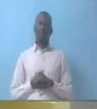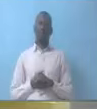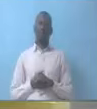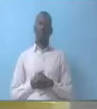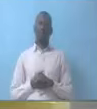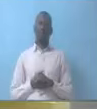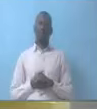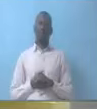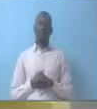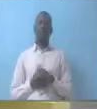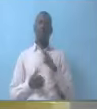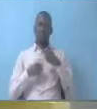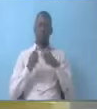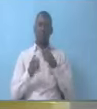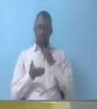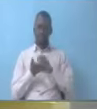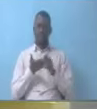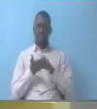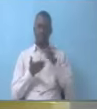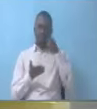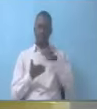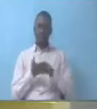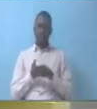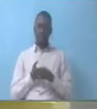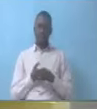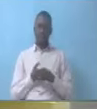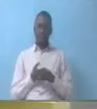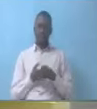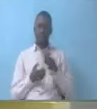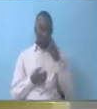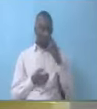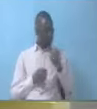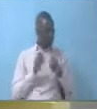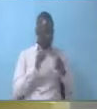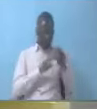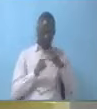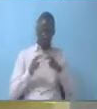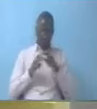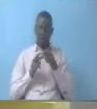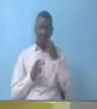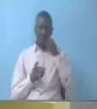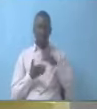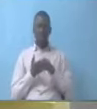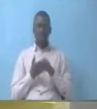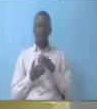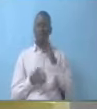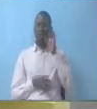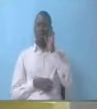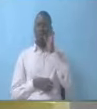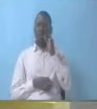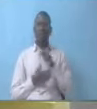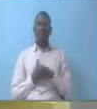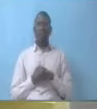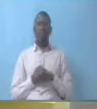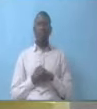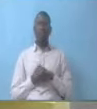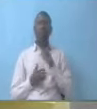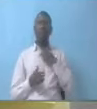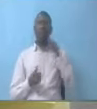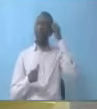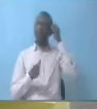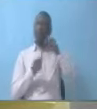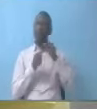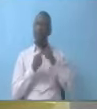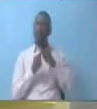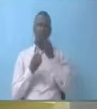I wrote. I've not been able to find this letter and the reply. But I remember saying